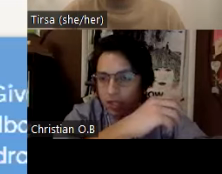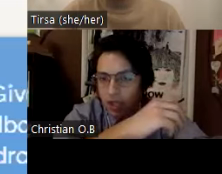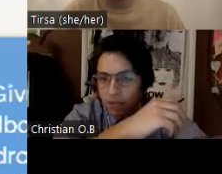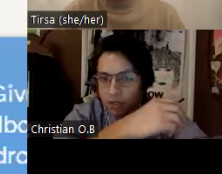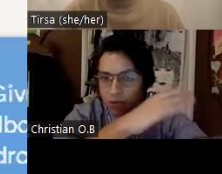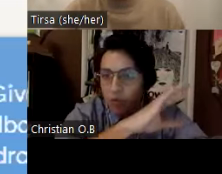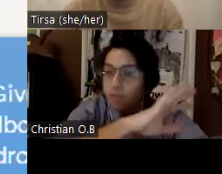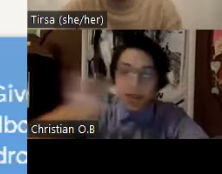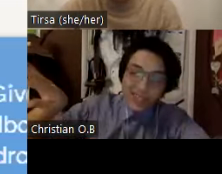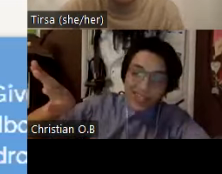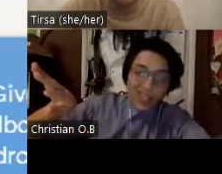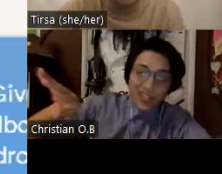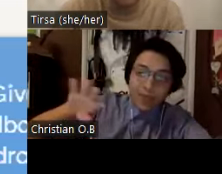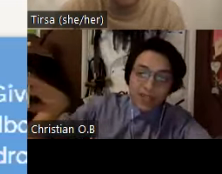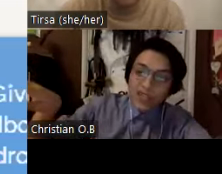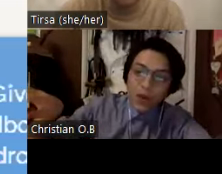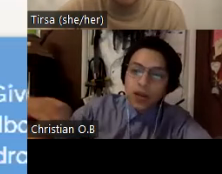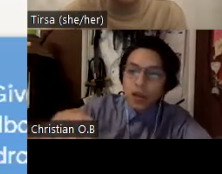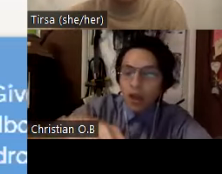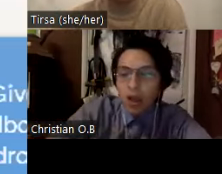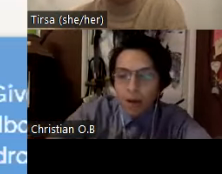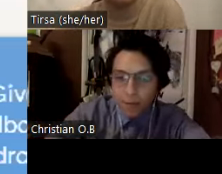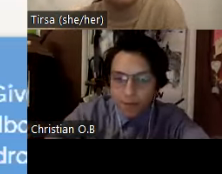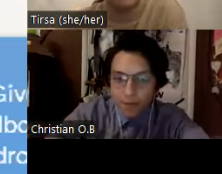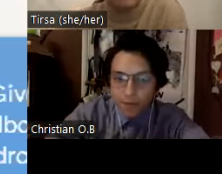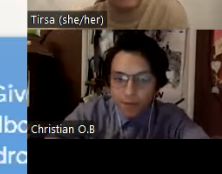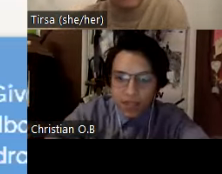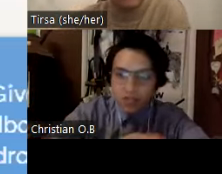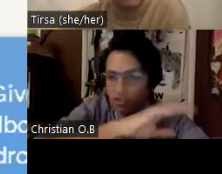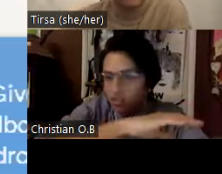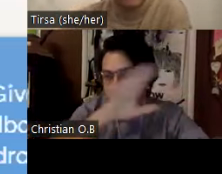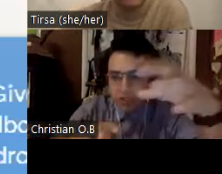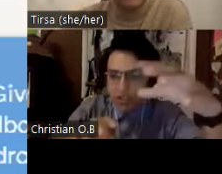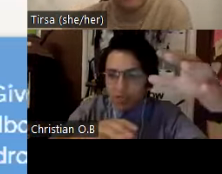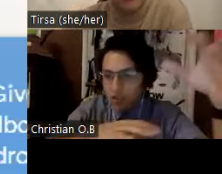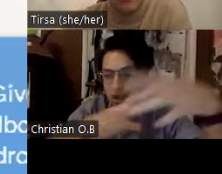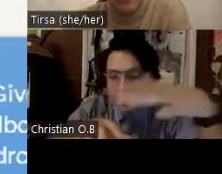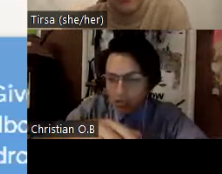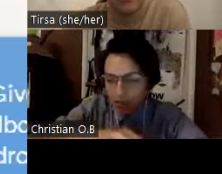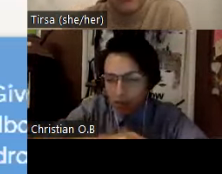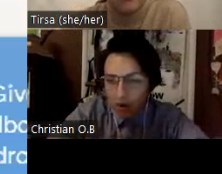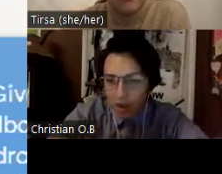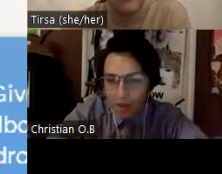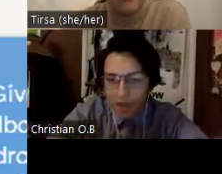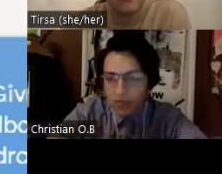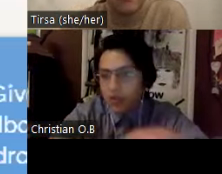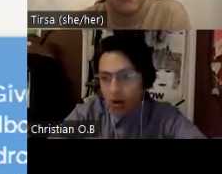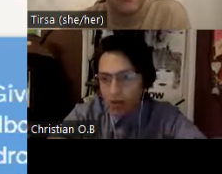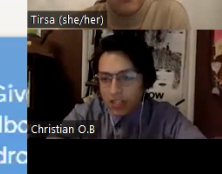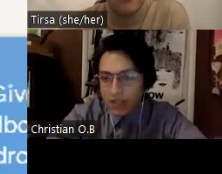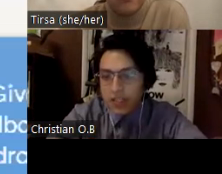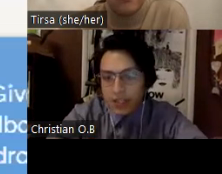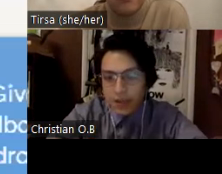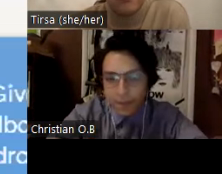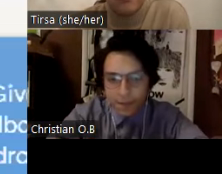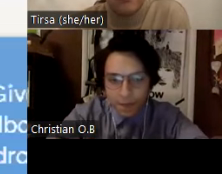subcommittees. So the work plan is essentially the same as this one. That's just to visualize a little bit more how this one would go in the